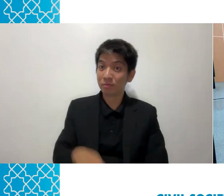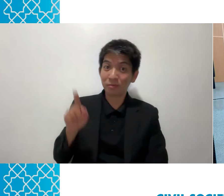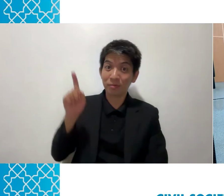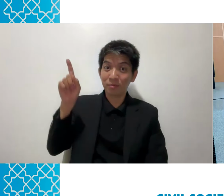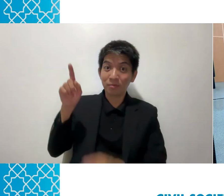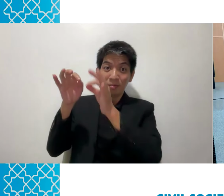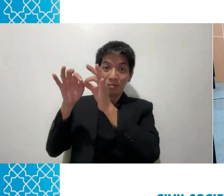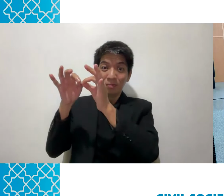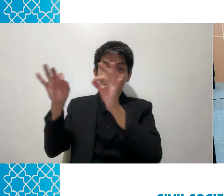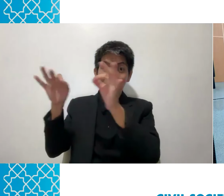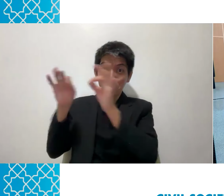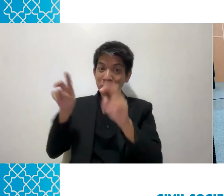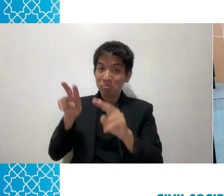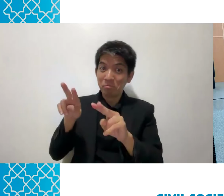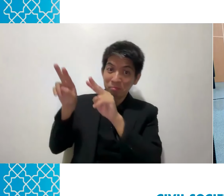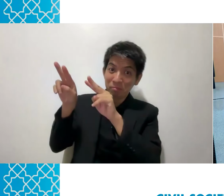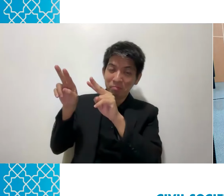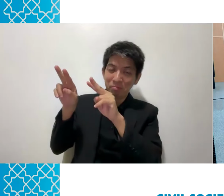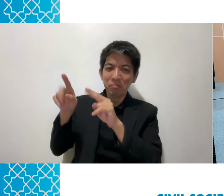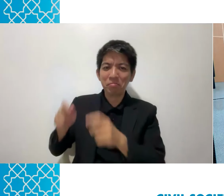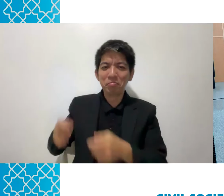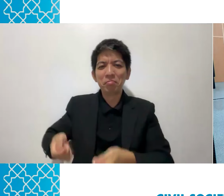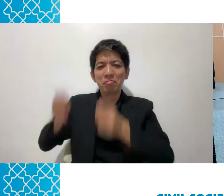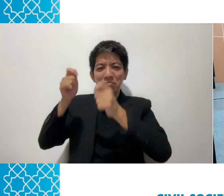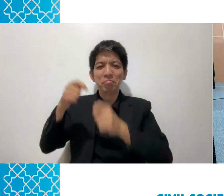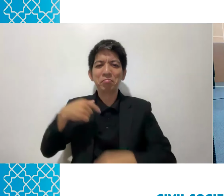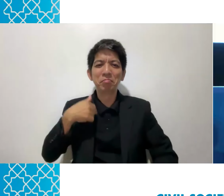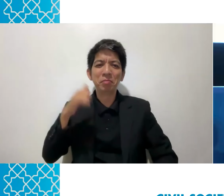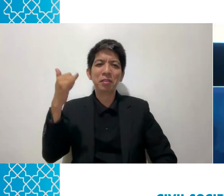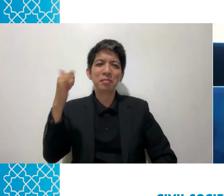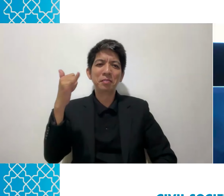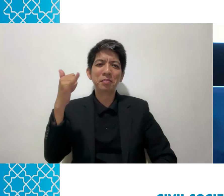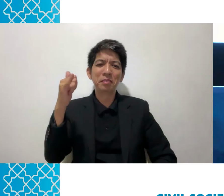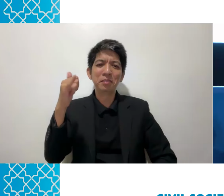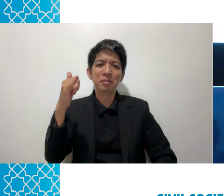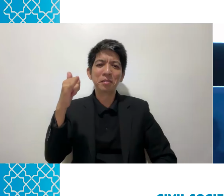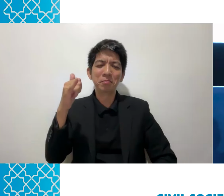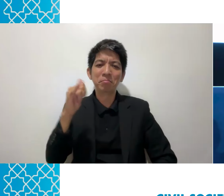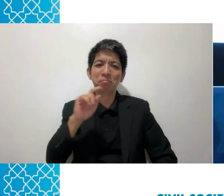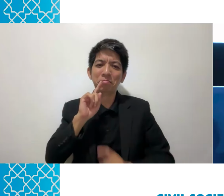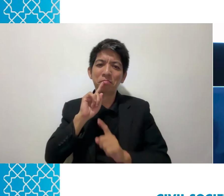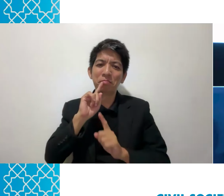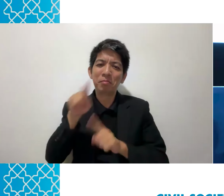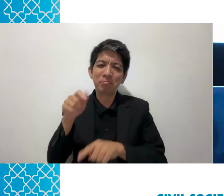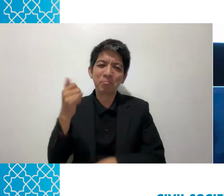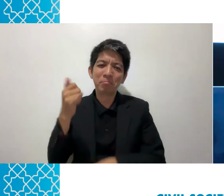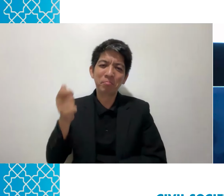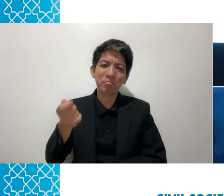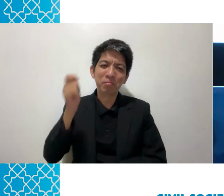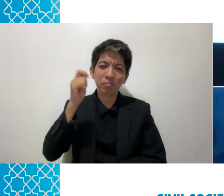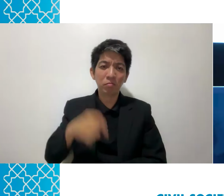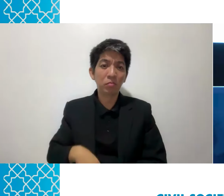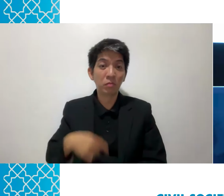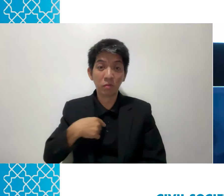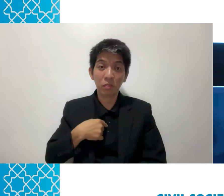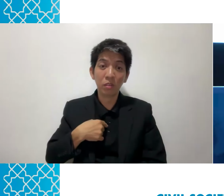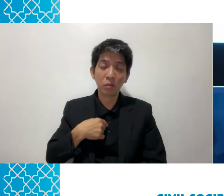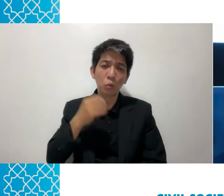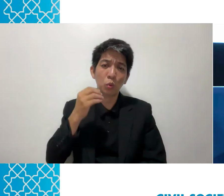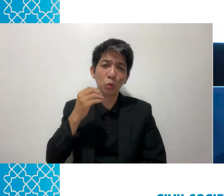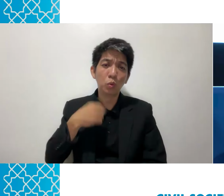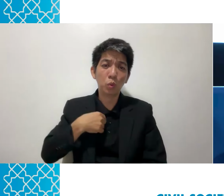the yellow. So yes, so I'm from Indonesia, so I want to talk about